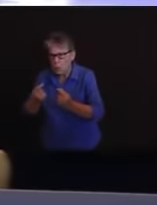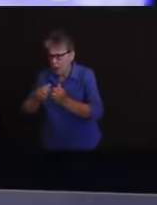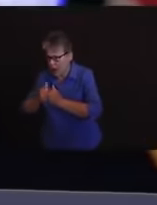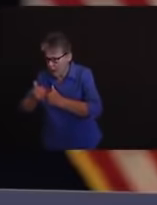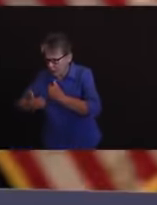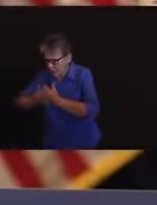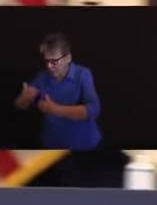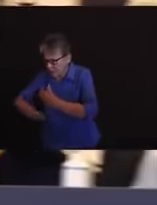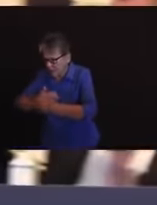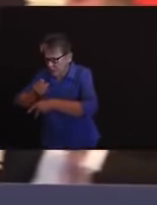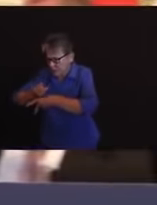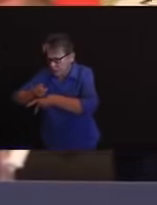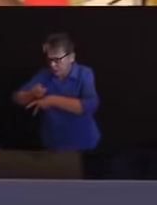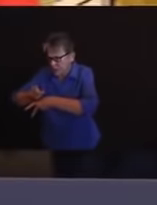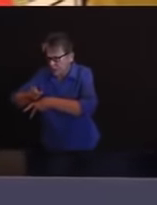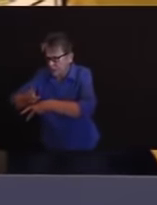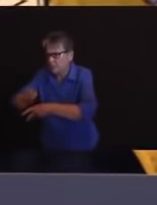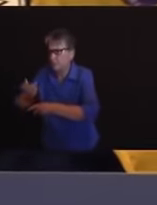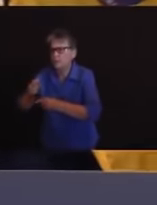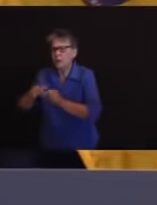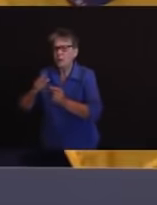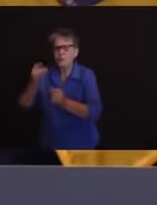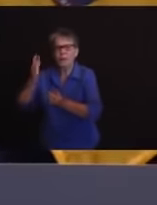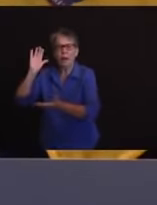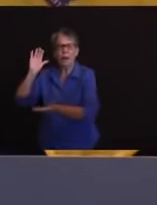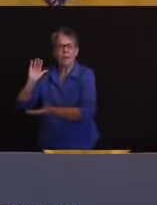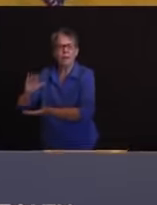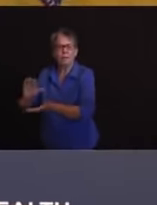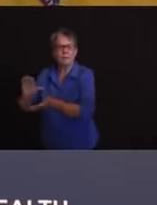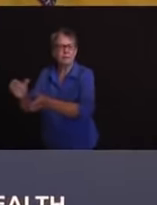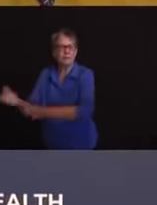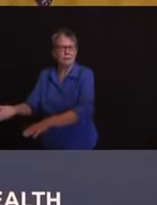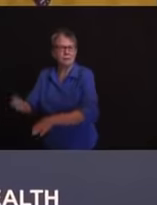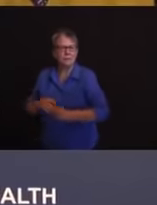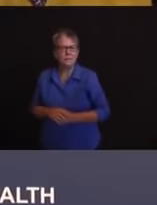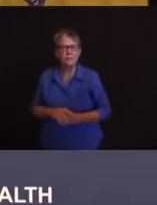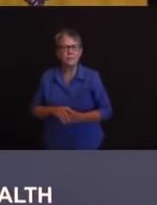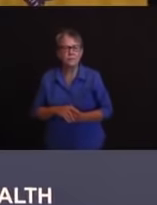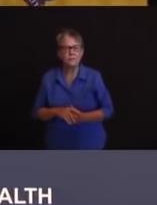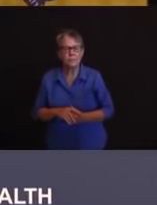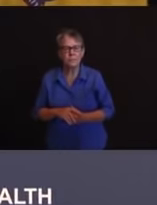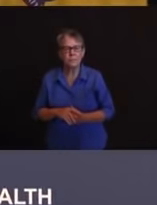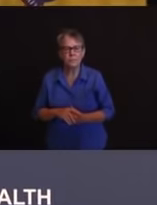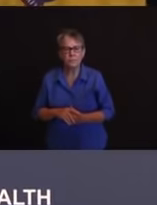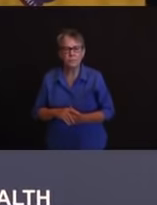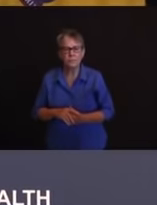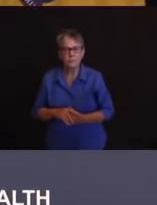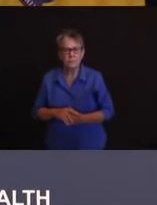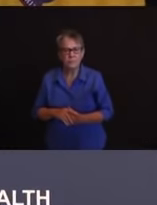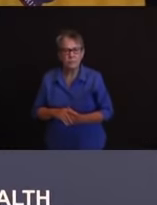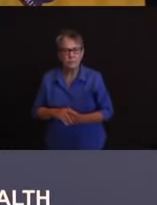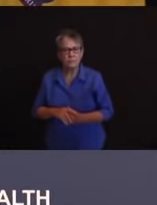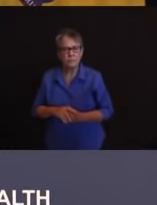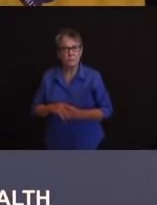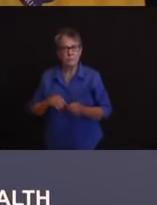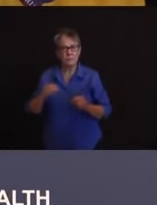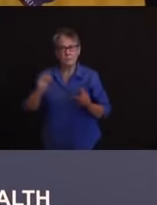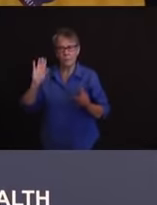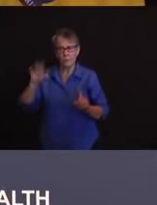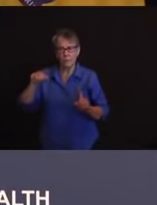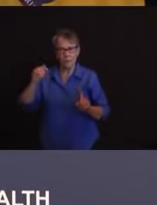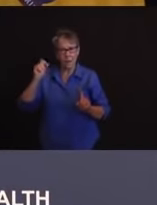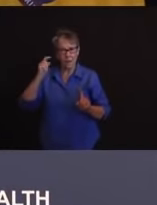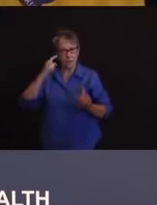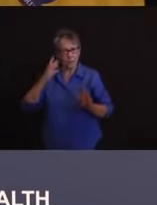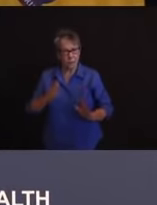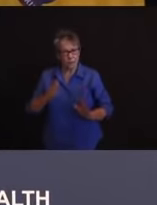the percentage of ICU patients on ventilators today dramatically lower than it was 3 months ago. Put aside the number